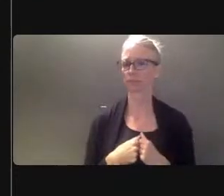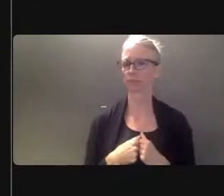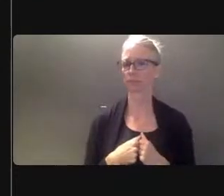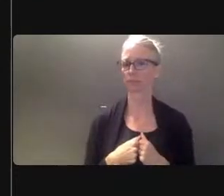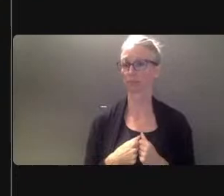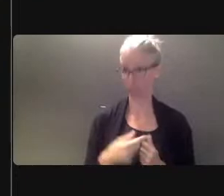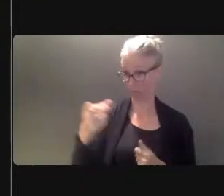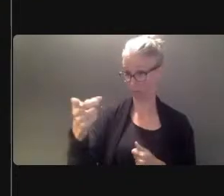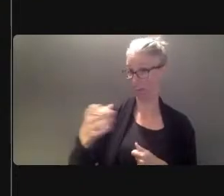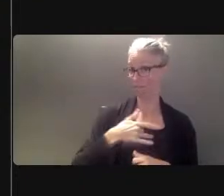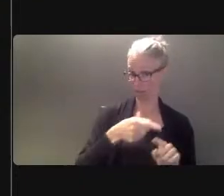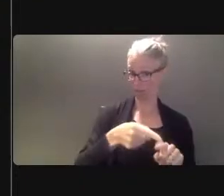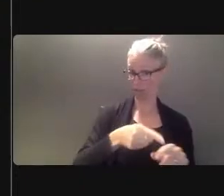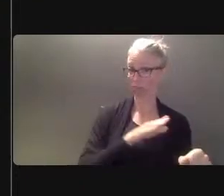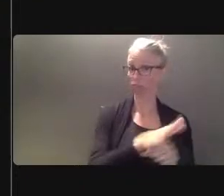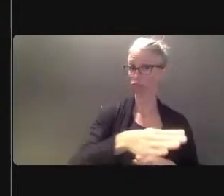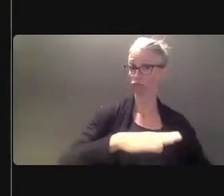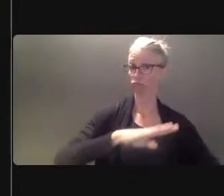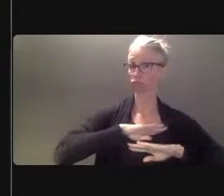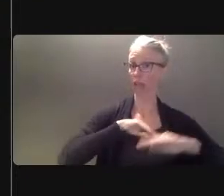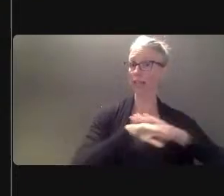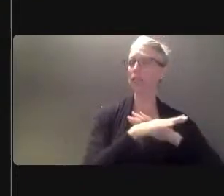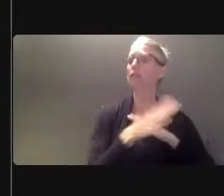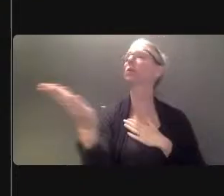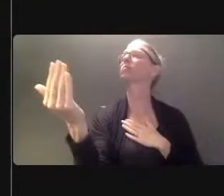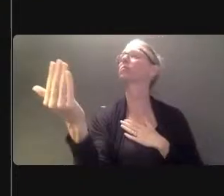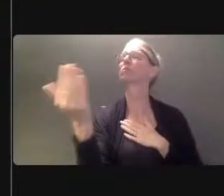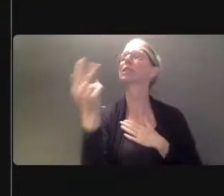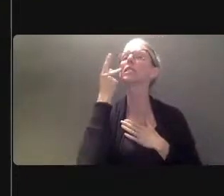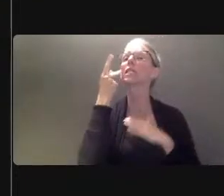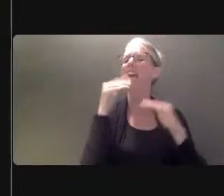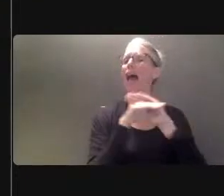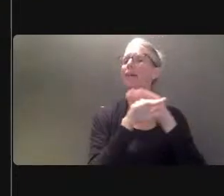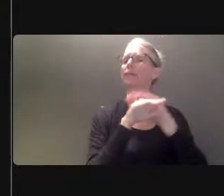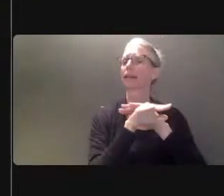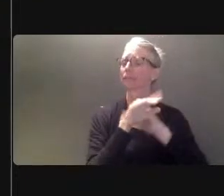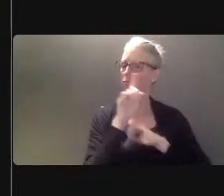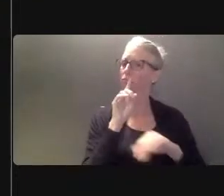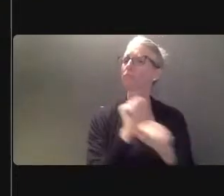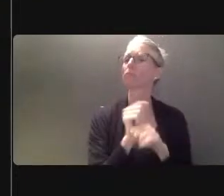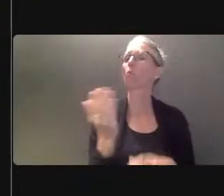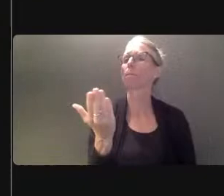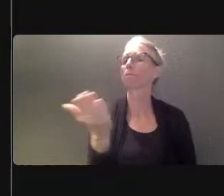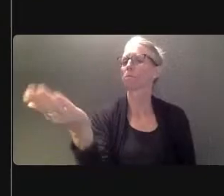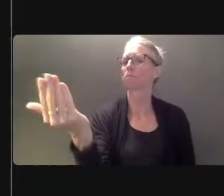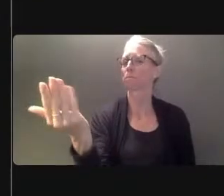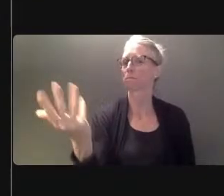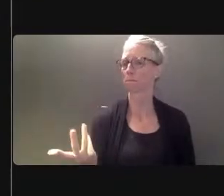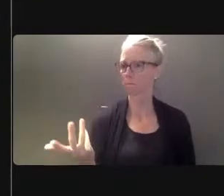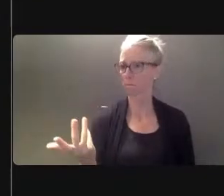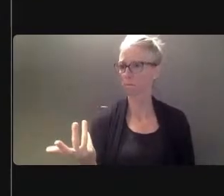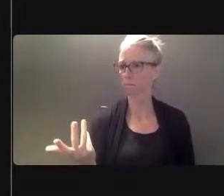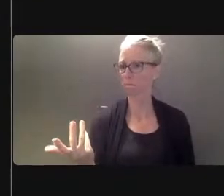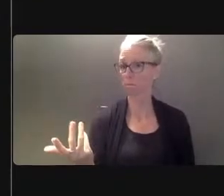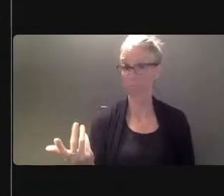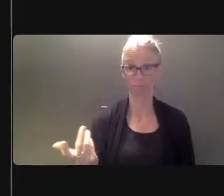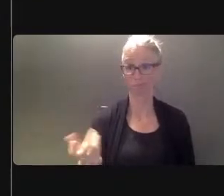access some of the outdoors, of the trails, the washrooms, and the parking. Because even